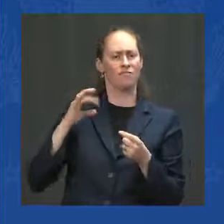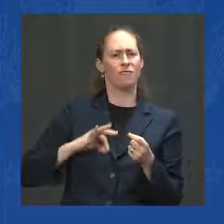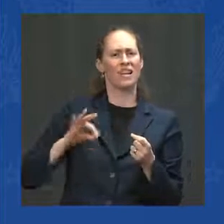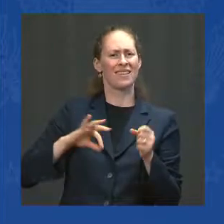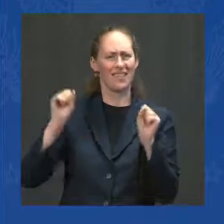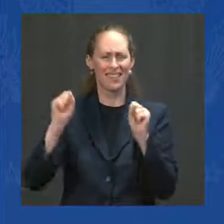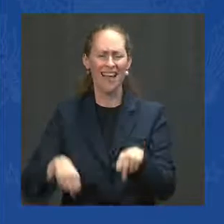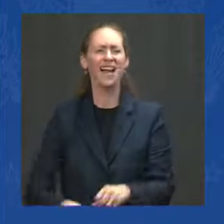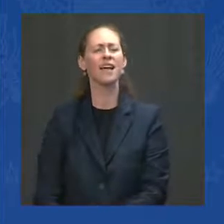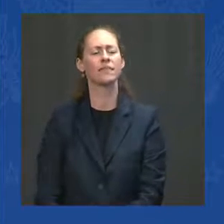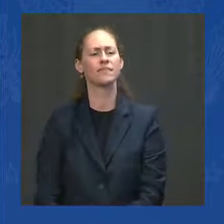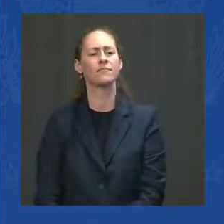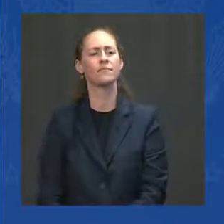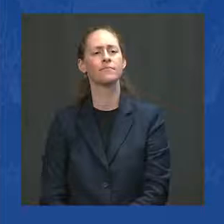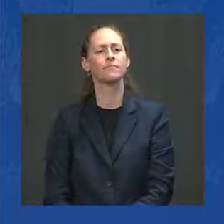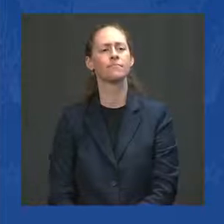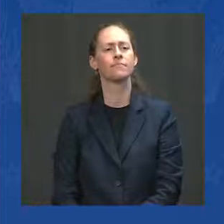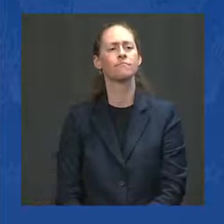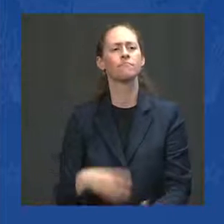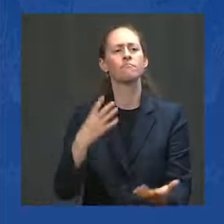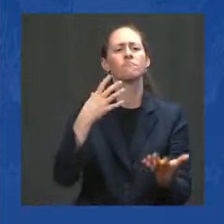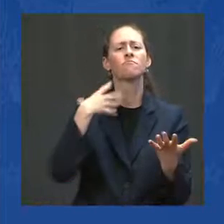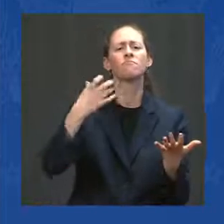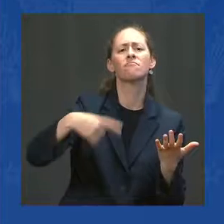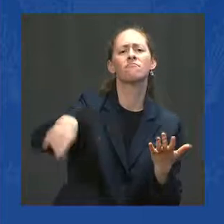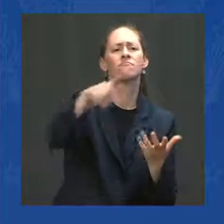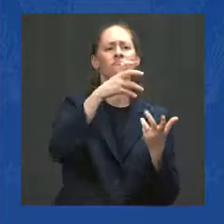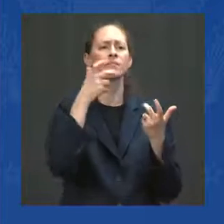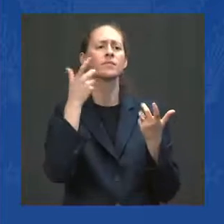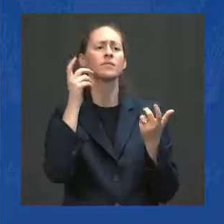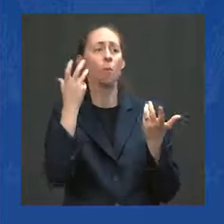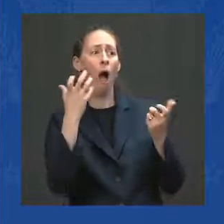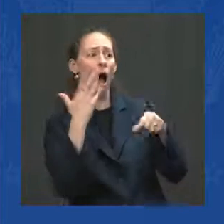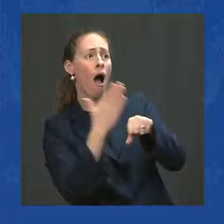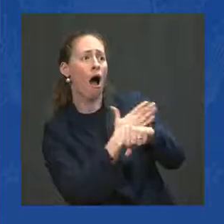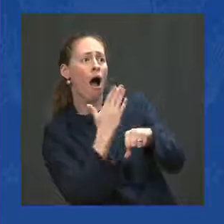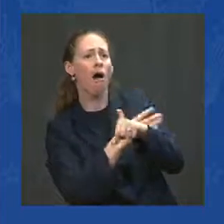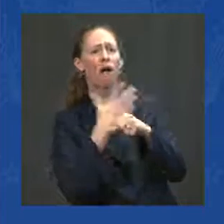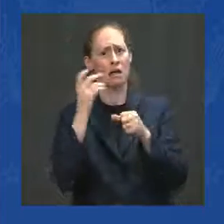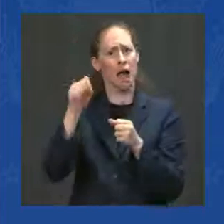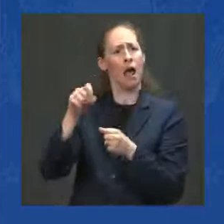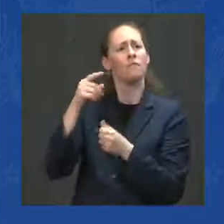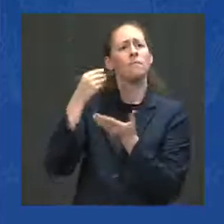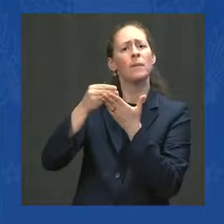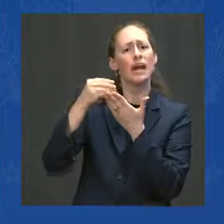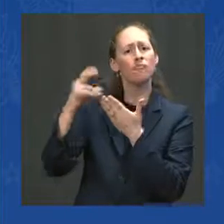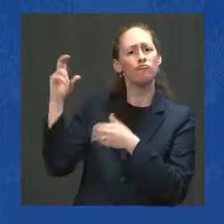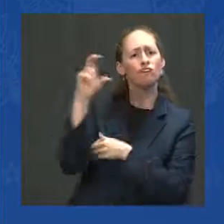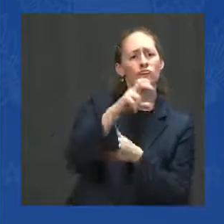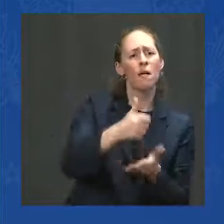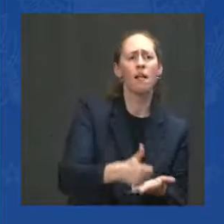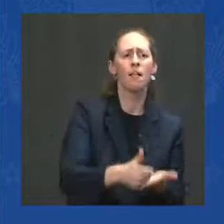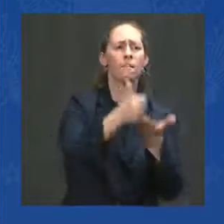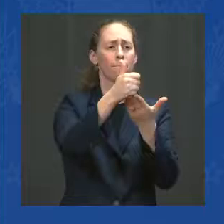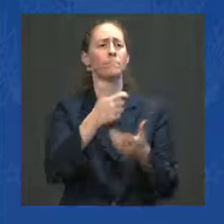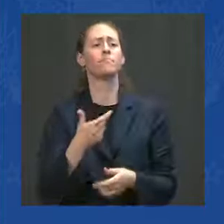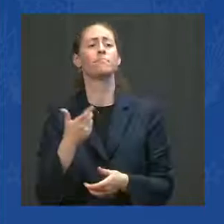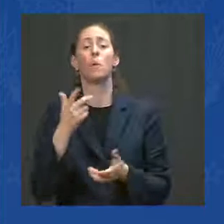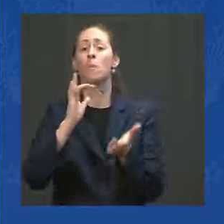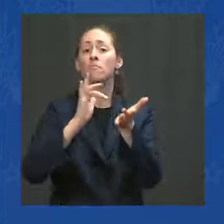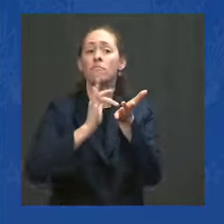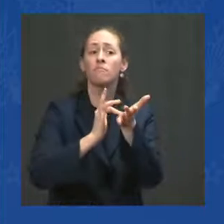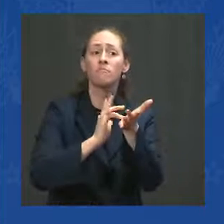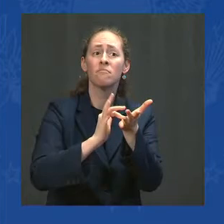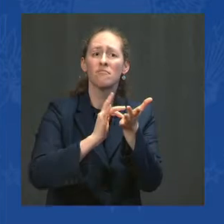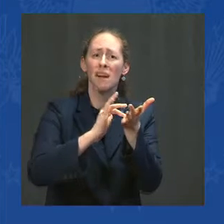homes. Bringing down the cost of prescription drugs, making elder care more affordable, and continue